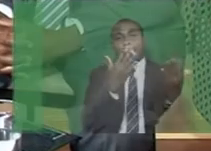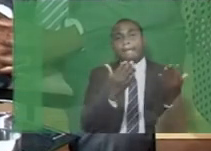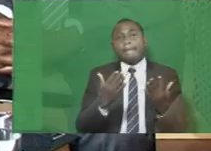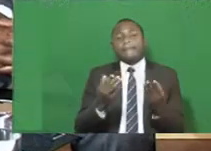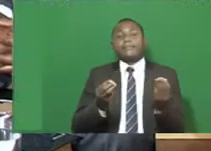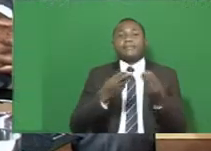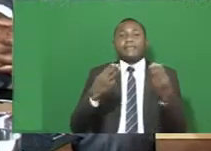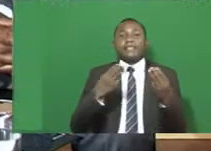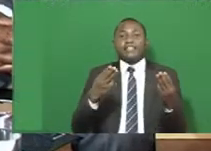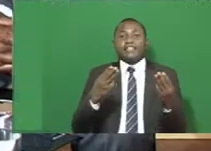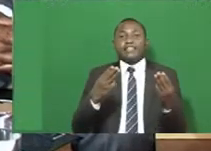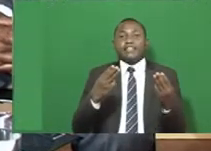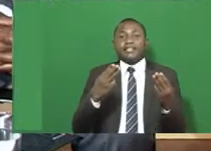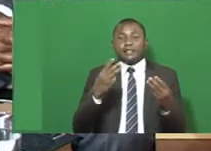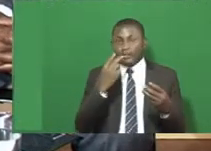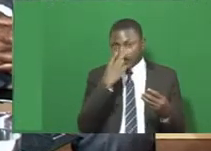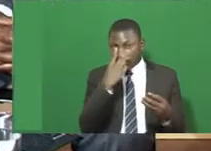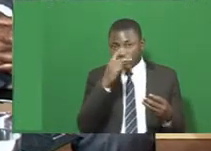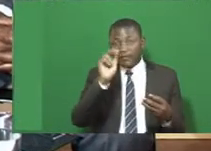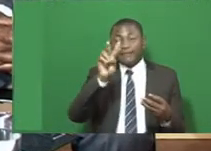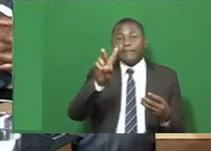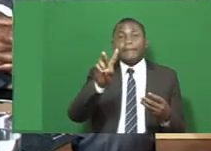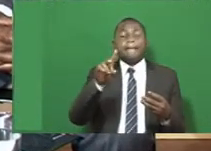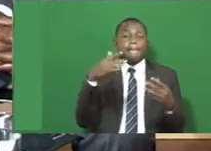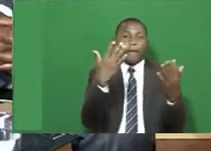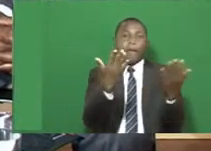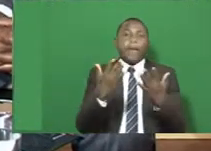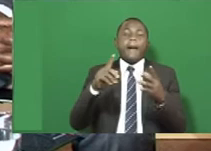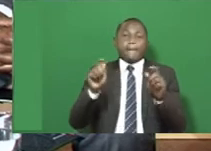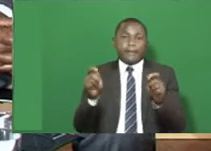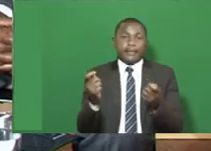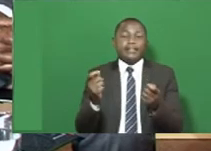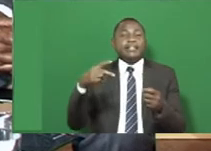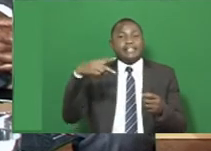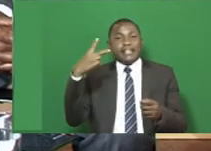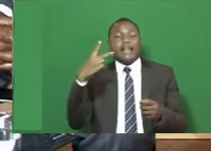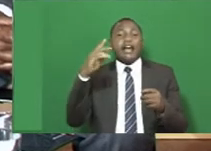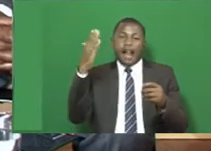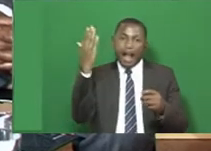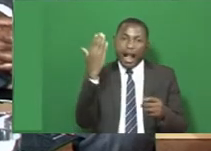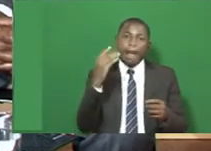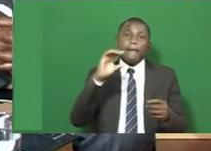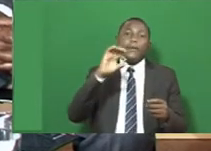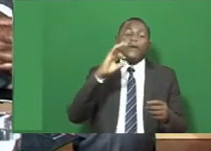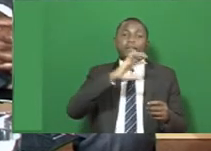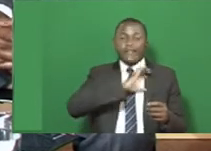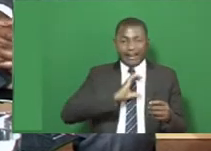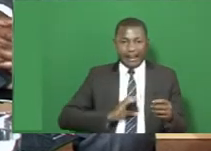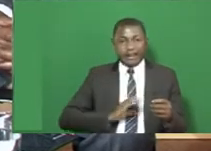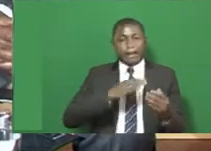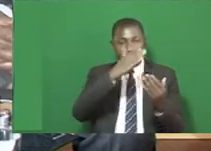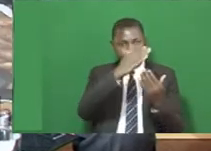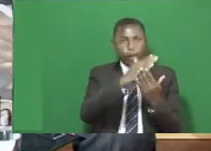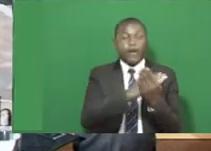Kwazwai vateriri, tinomuchingamidzai zvakare muchirongwa chedu, The Second Coming of Christ, chamunopiwa